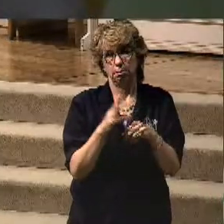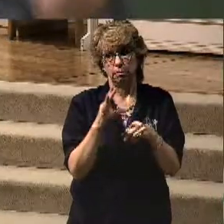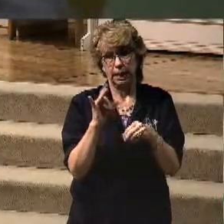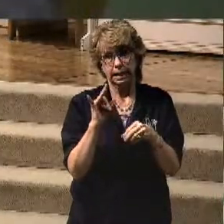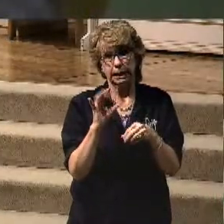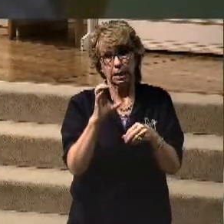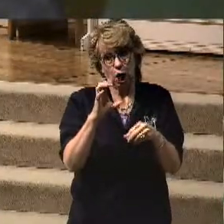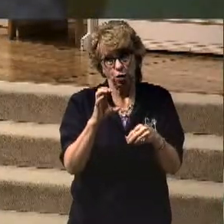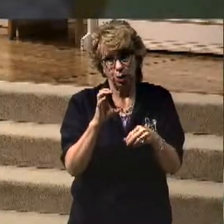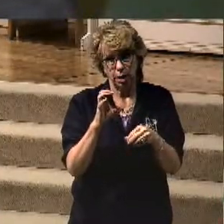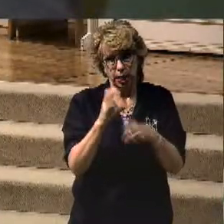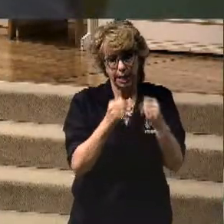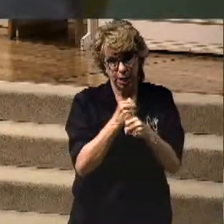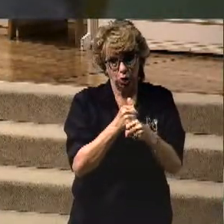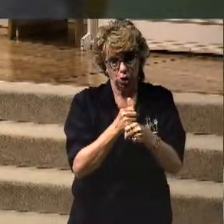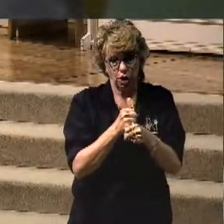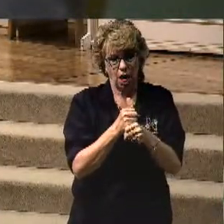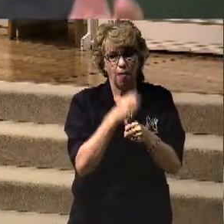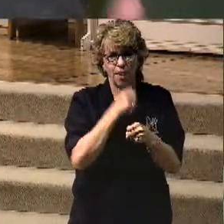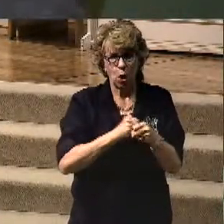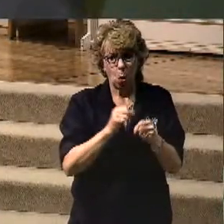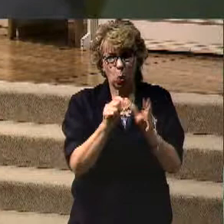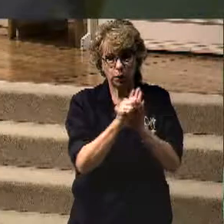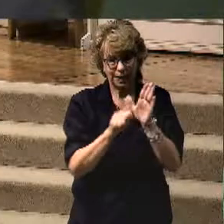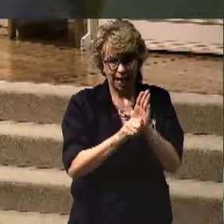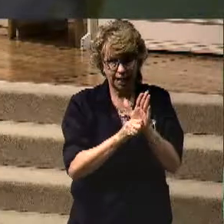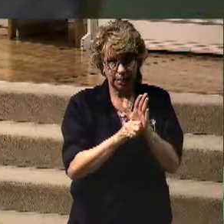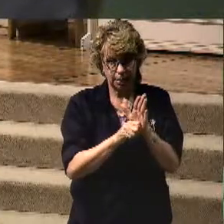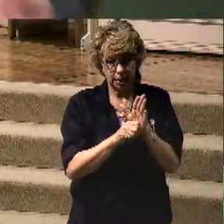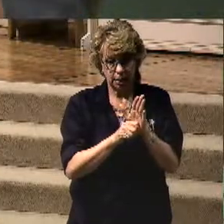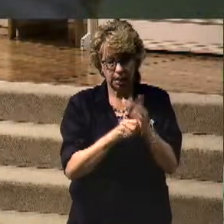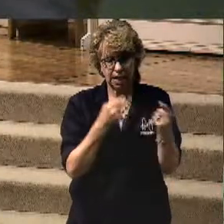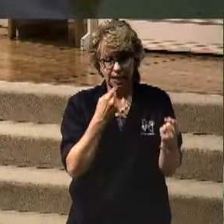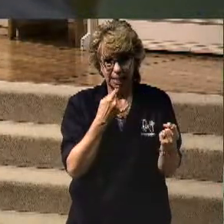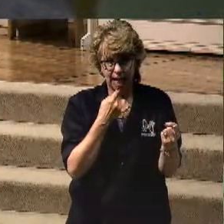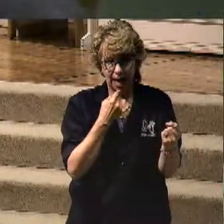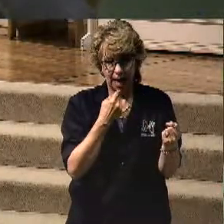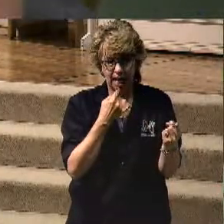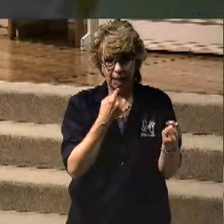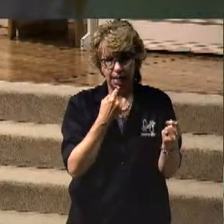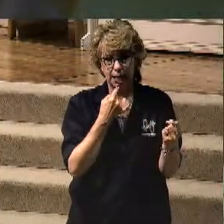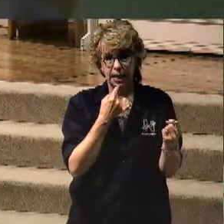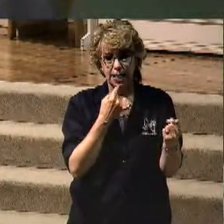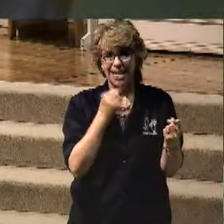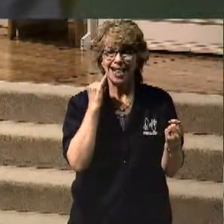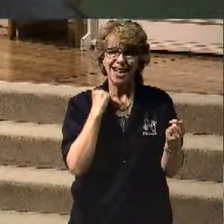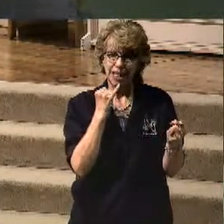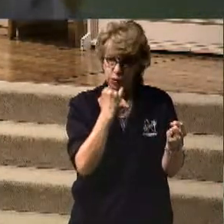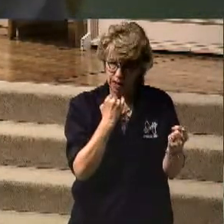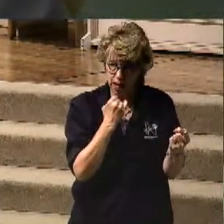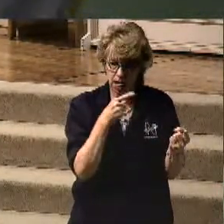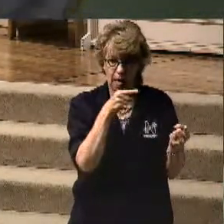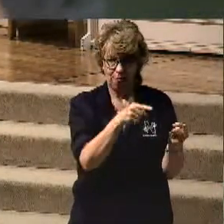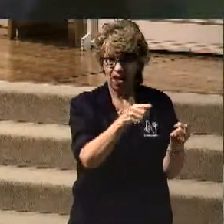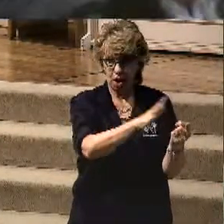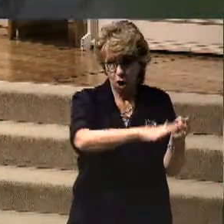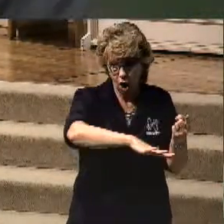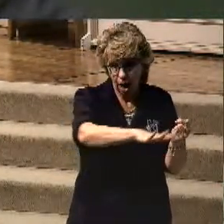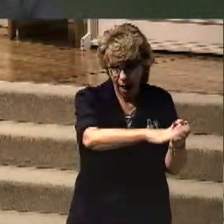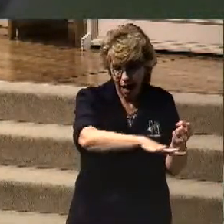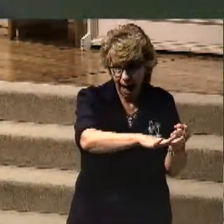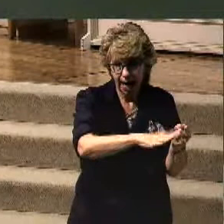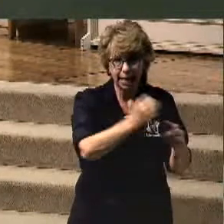the Old Testament referred to Israel and having their land and all this kind of thing, and the